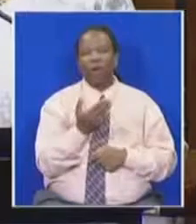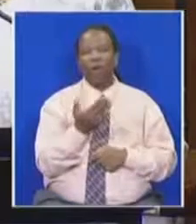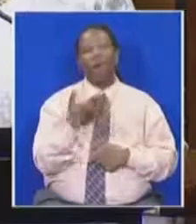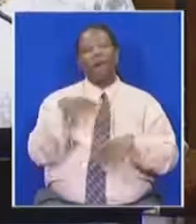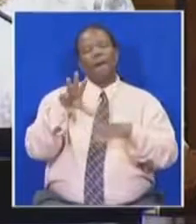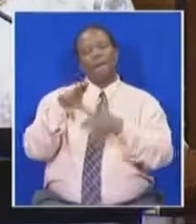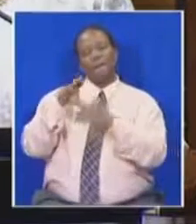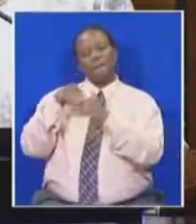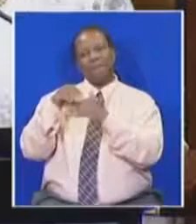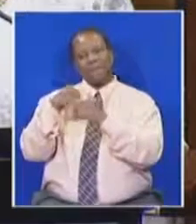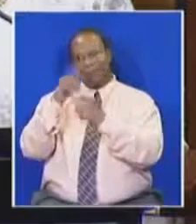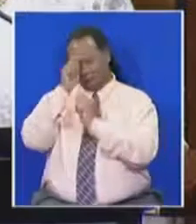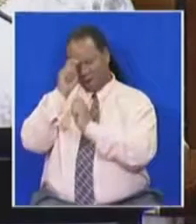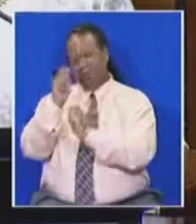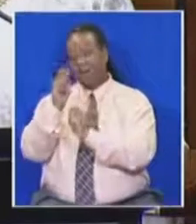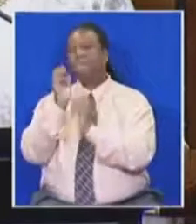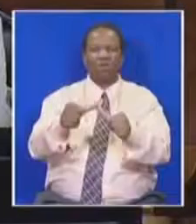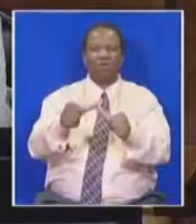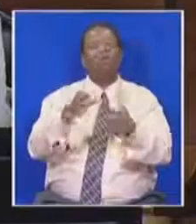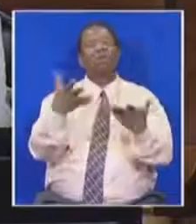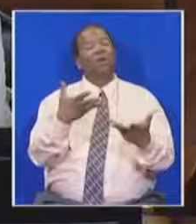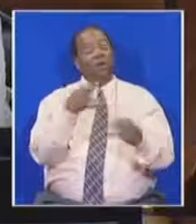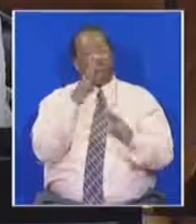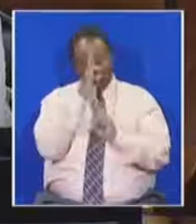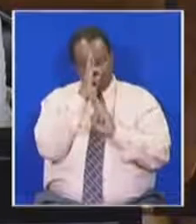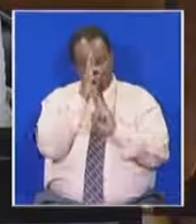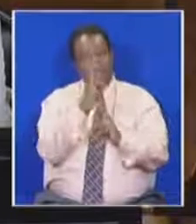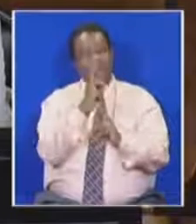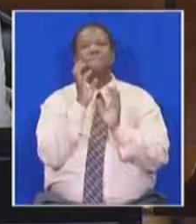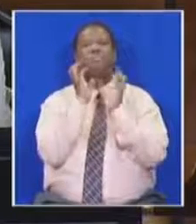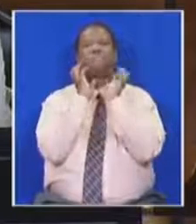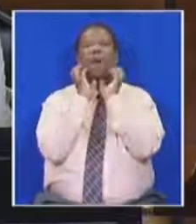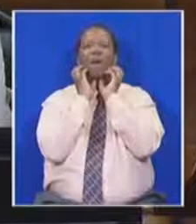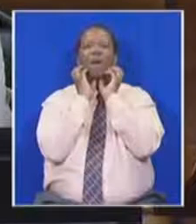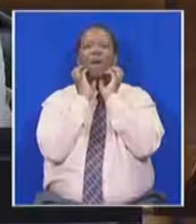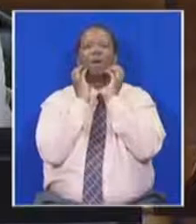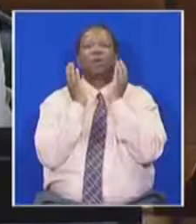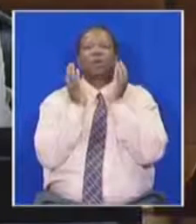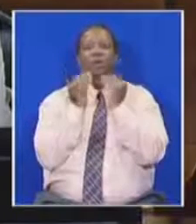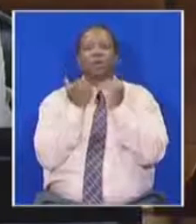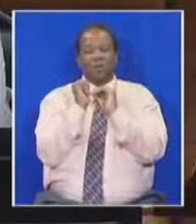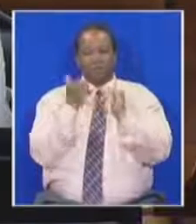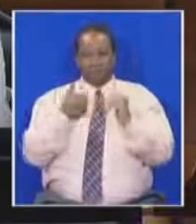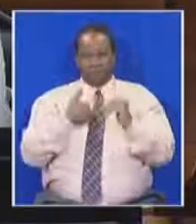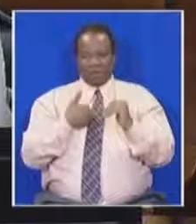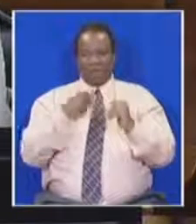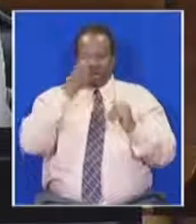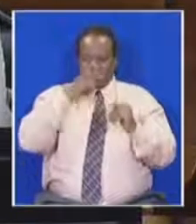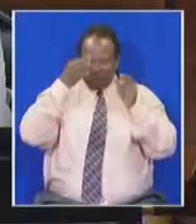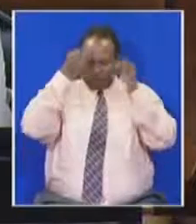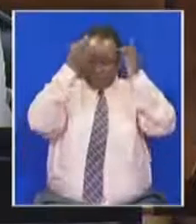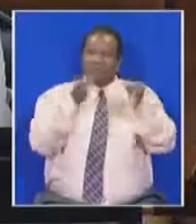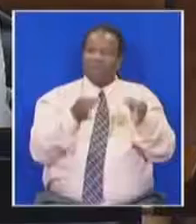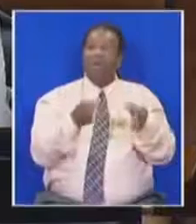have already ruled on that matter. Honorable Malema, I have yet to rule on this motion. Yeah, but you gave